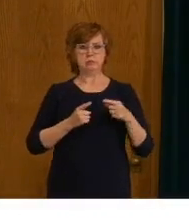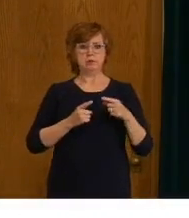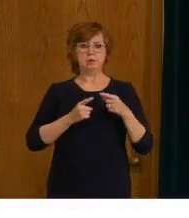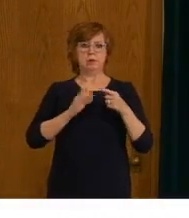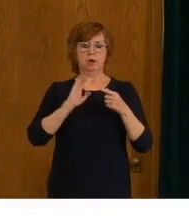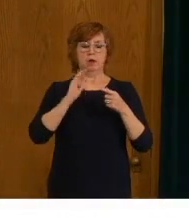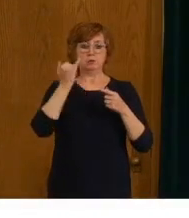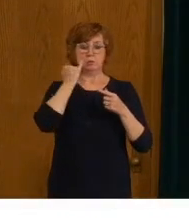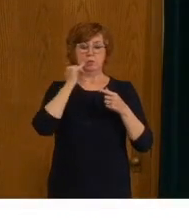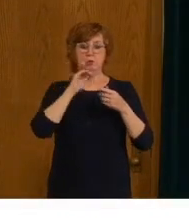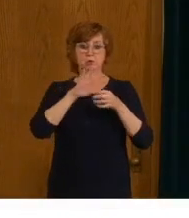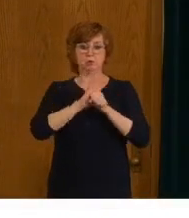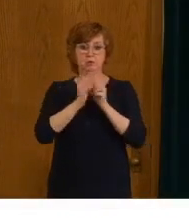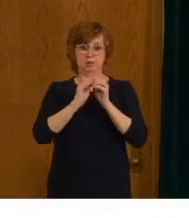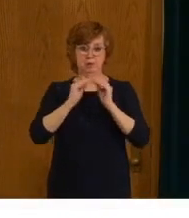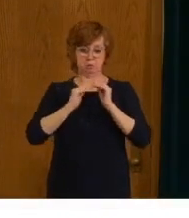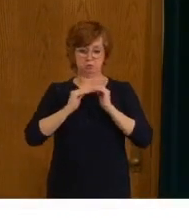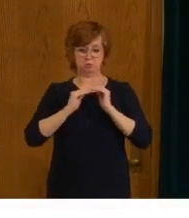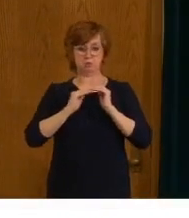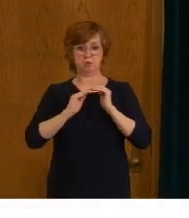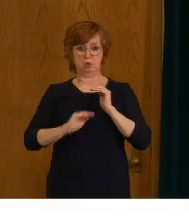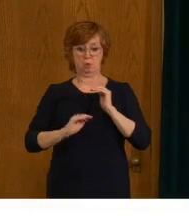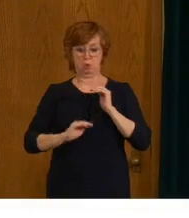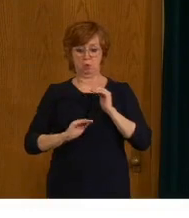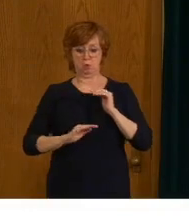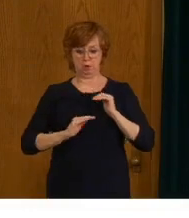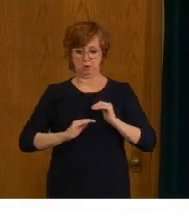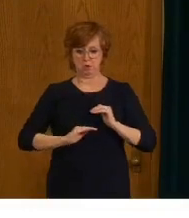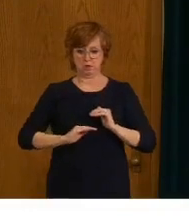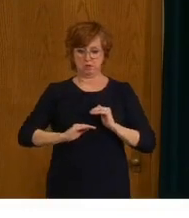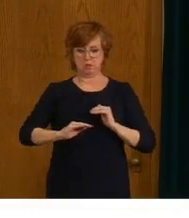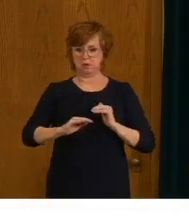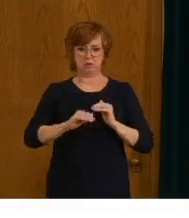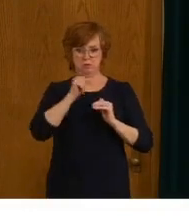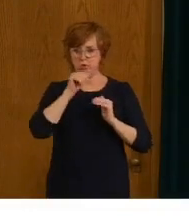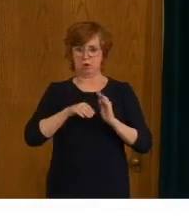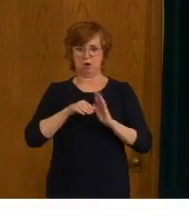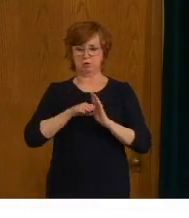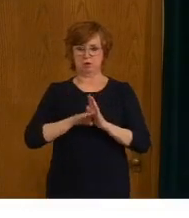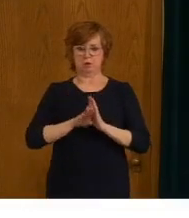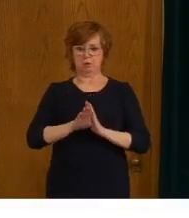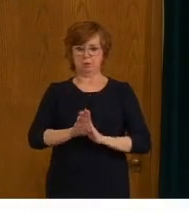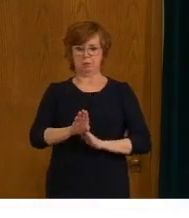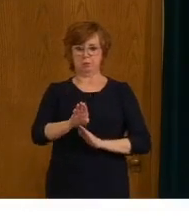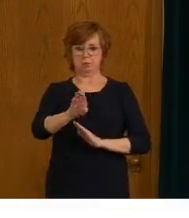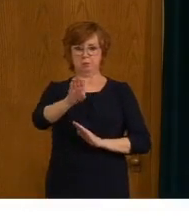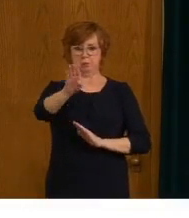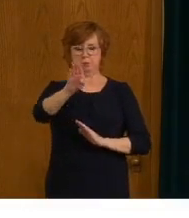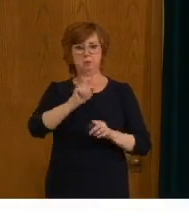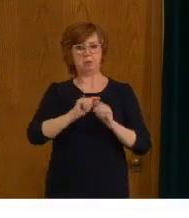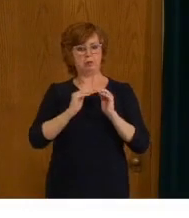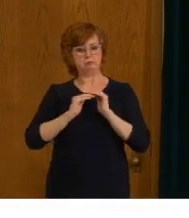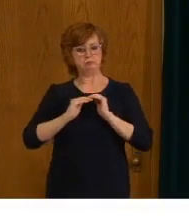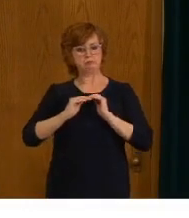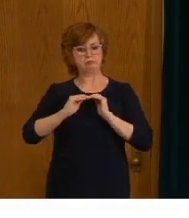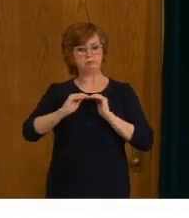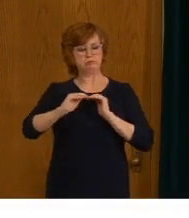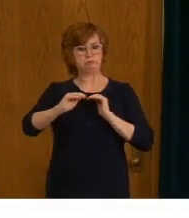with our public health measures for the next 6 weeks, as part of step 1 and step 2, and of course go as high as we can in